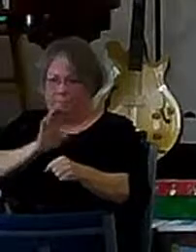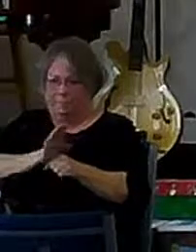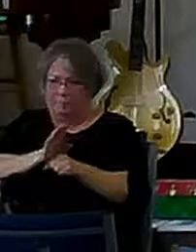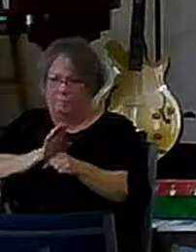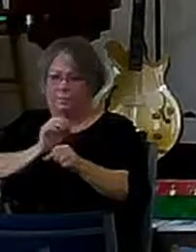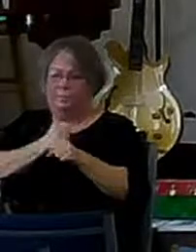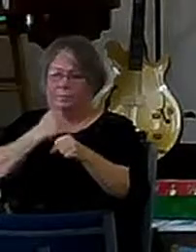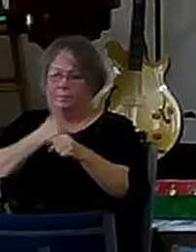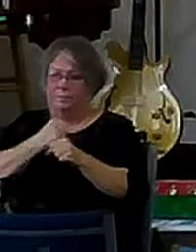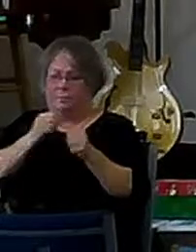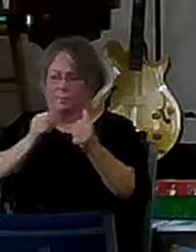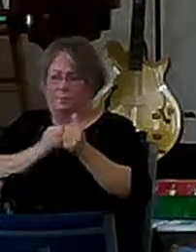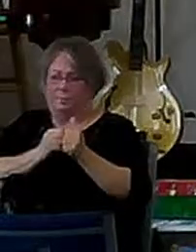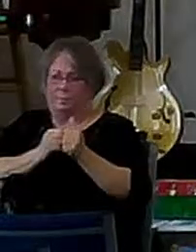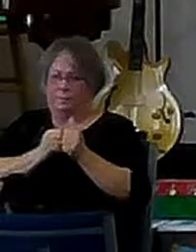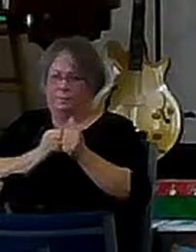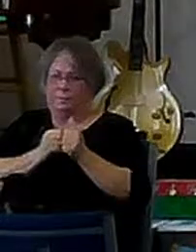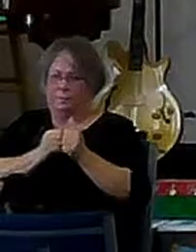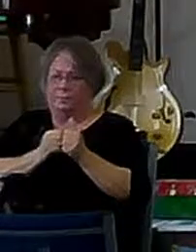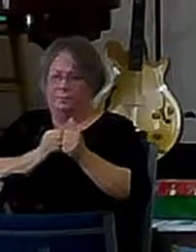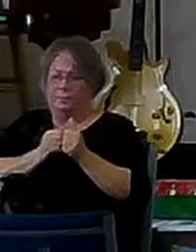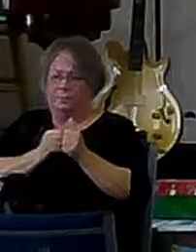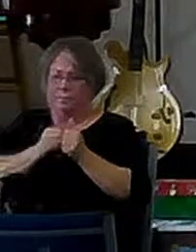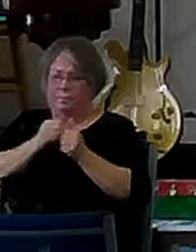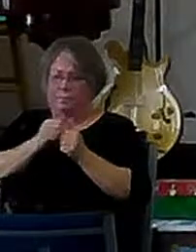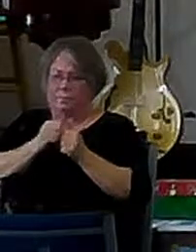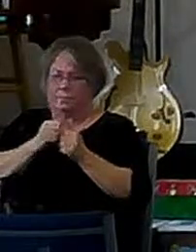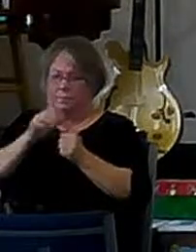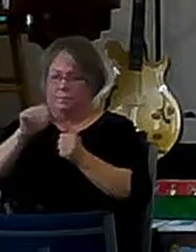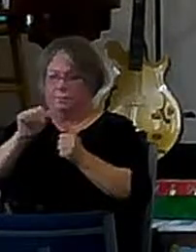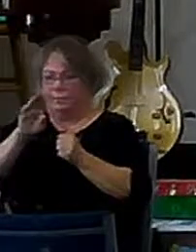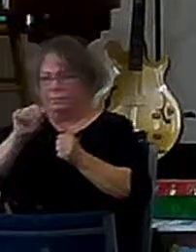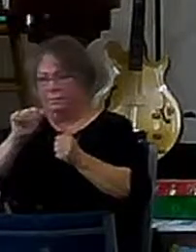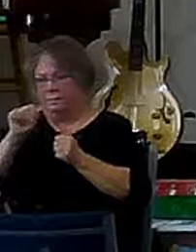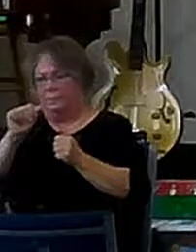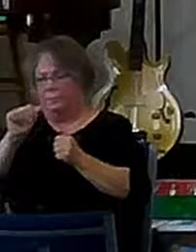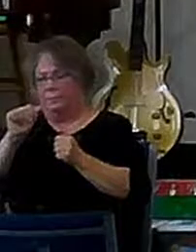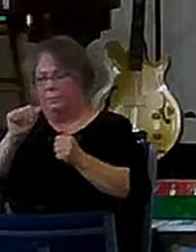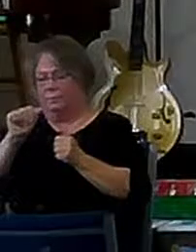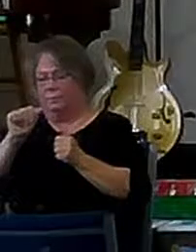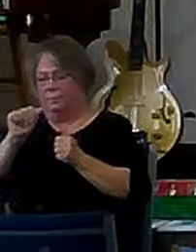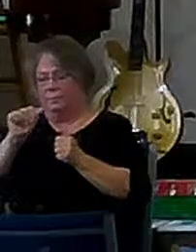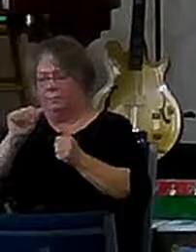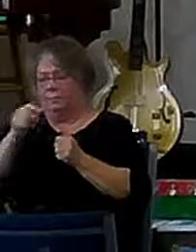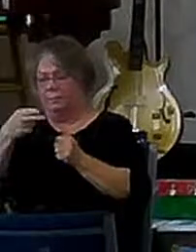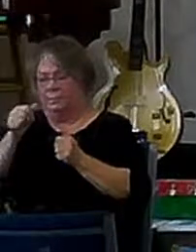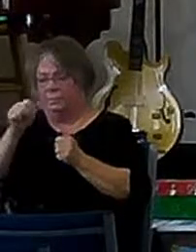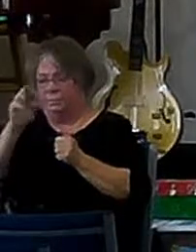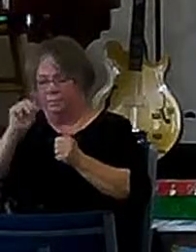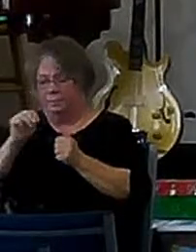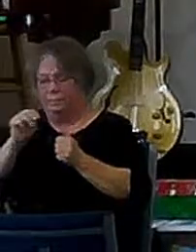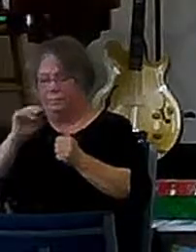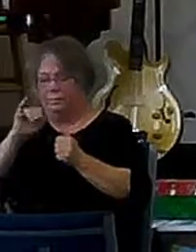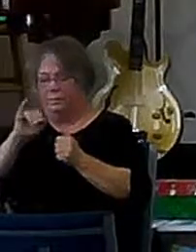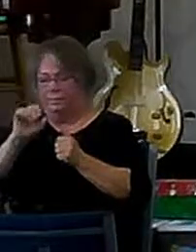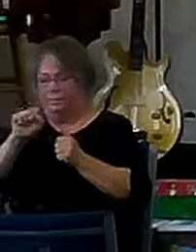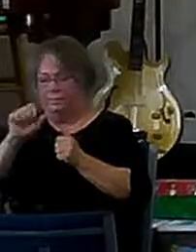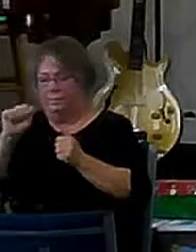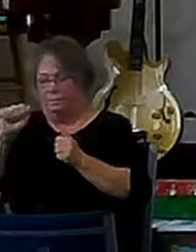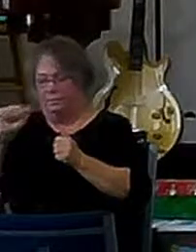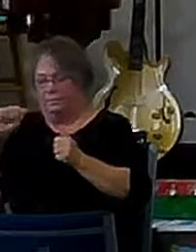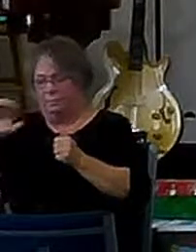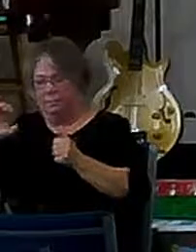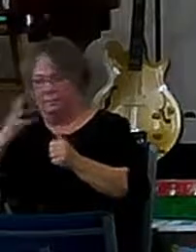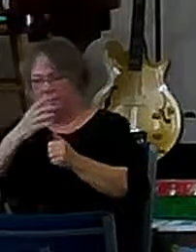made with Abraham, Isaac, and with Jacob. The God who does not forget,